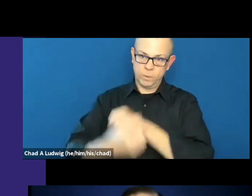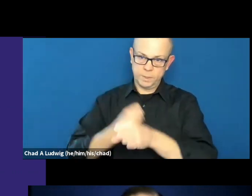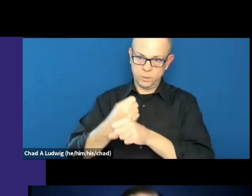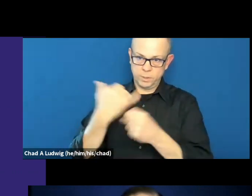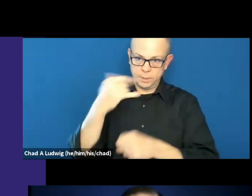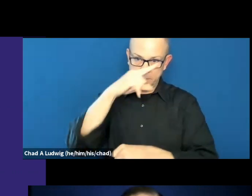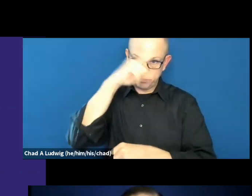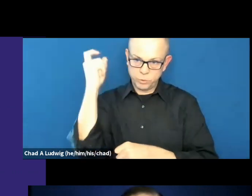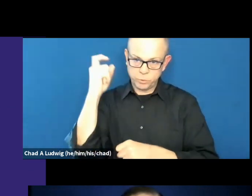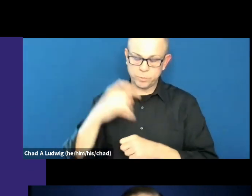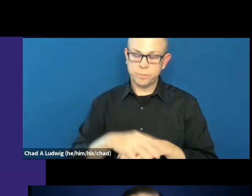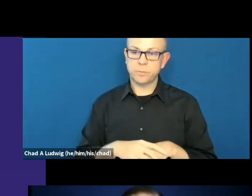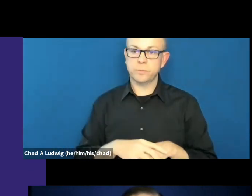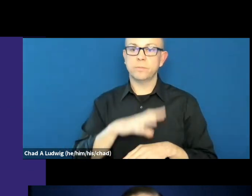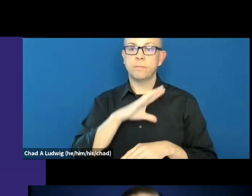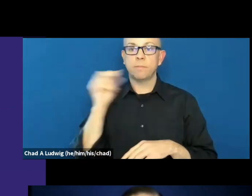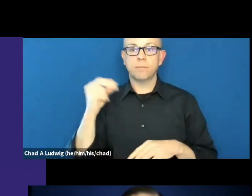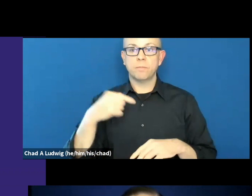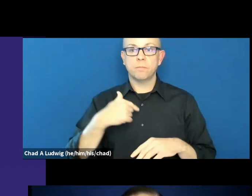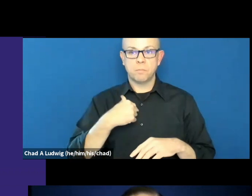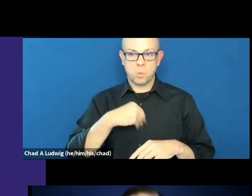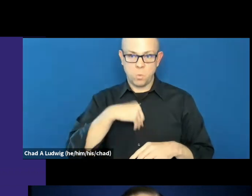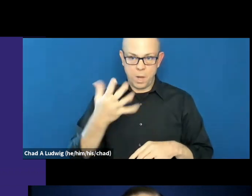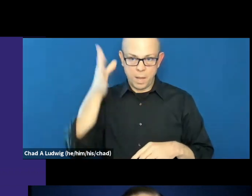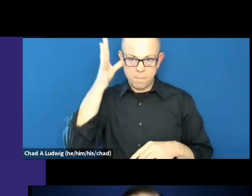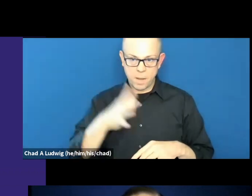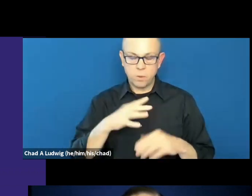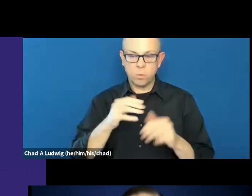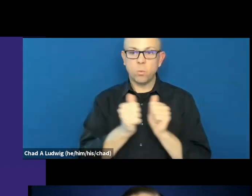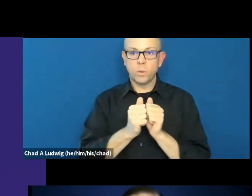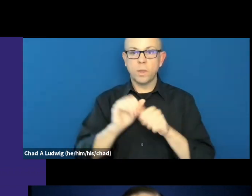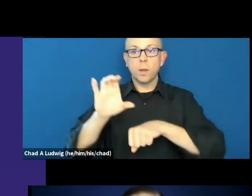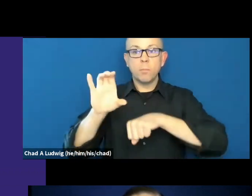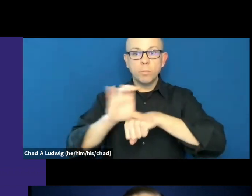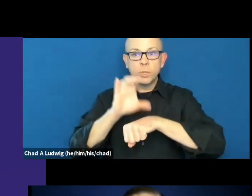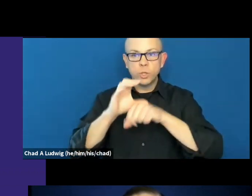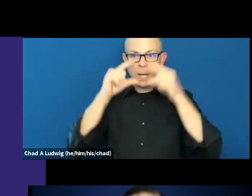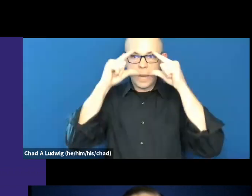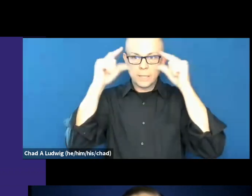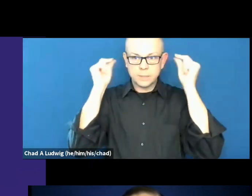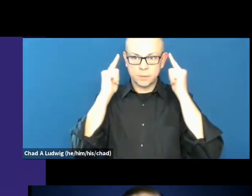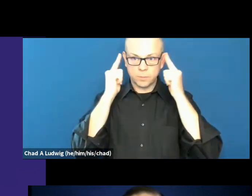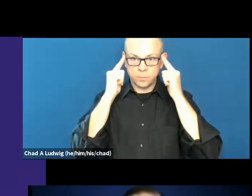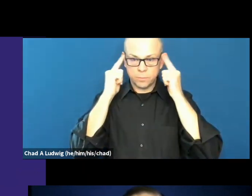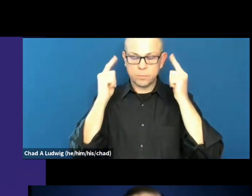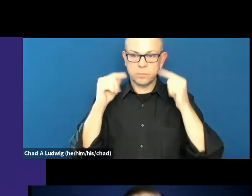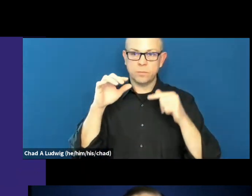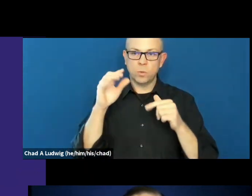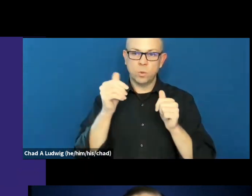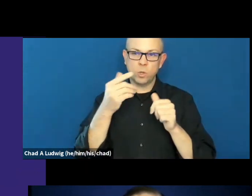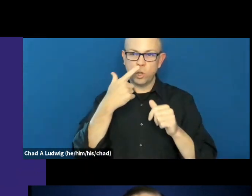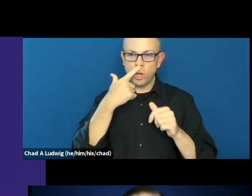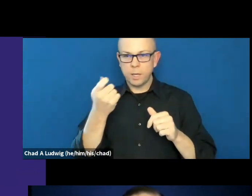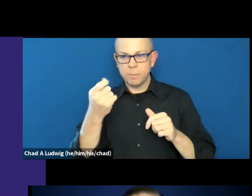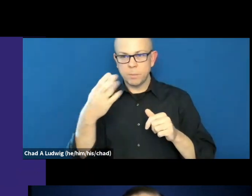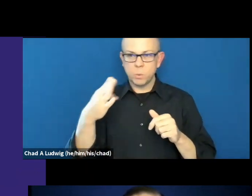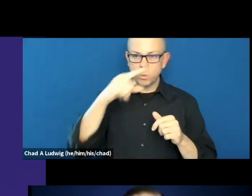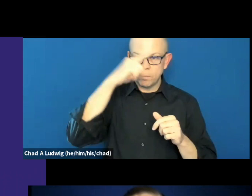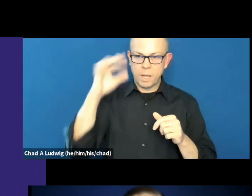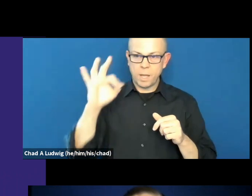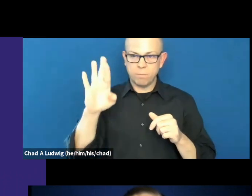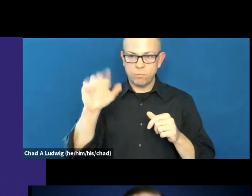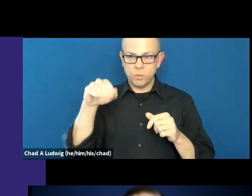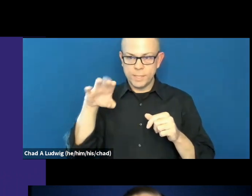I've been running this for almost 4 years. This summer will be 4 years. I'm a white male. I have computer type